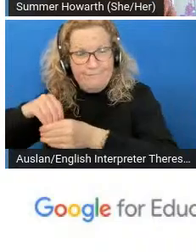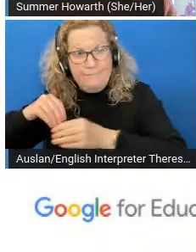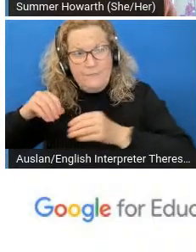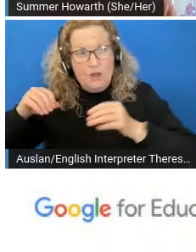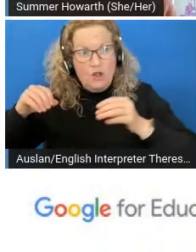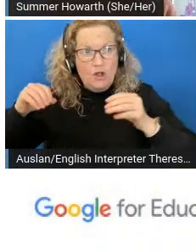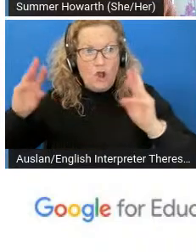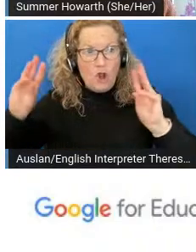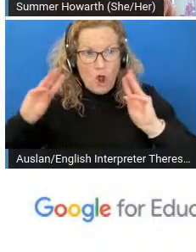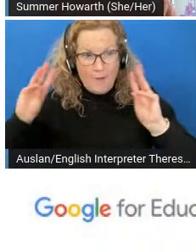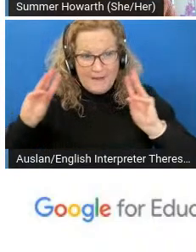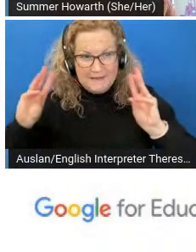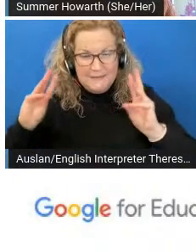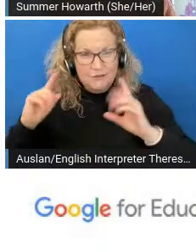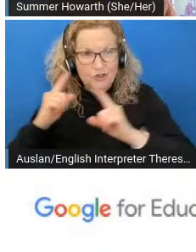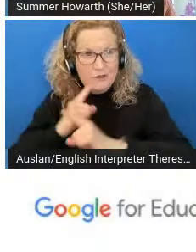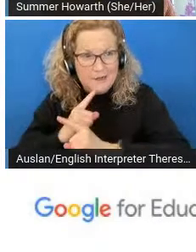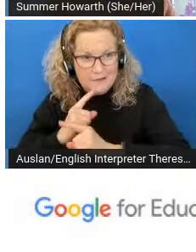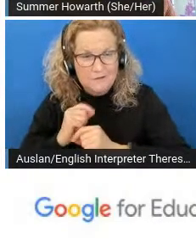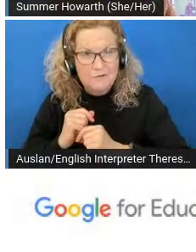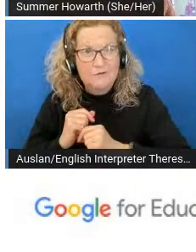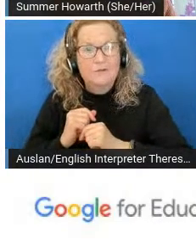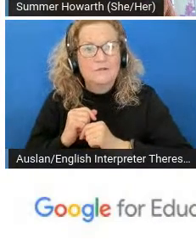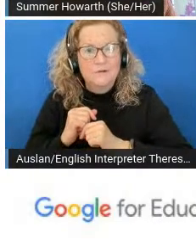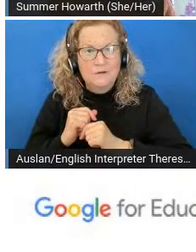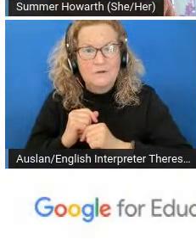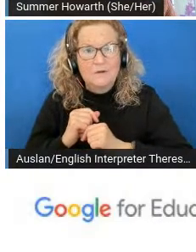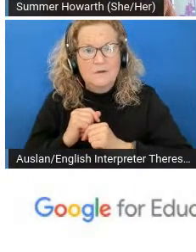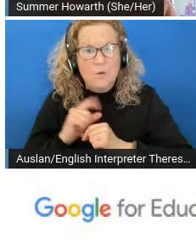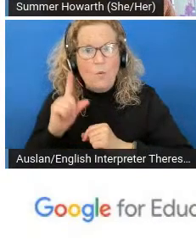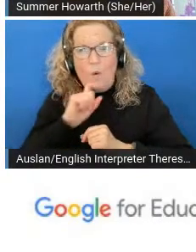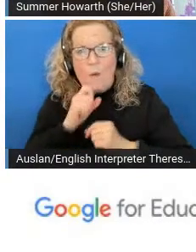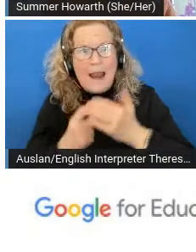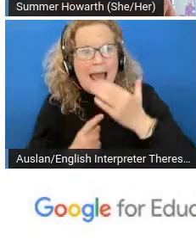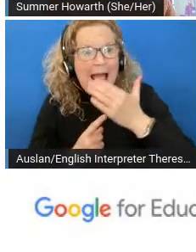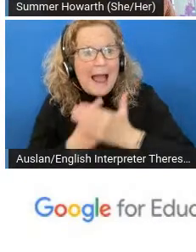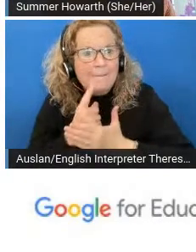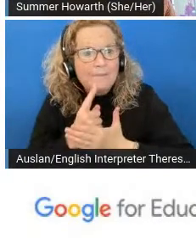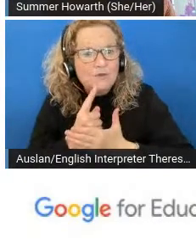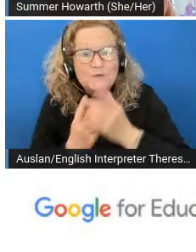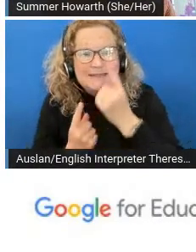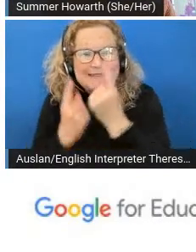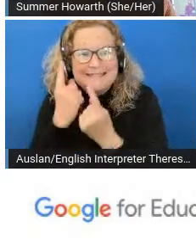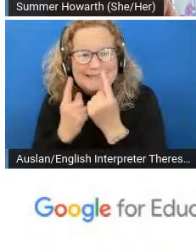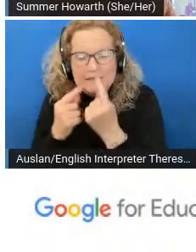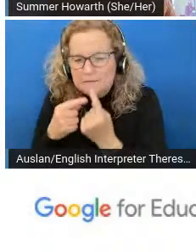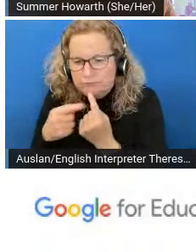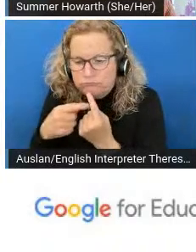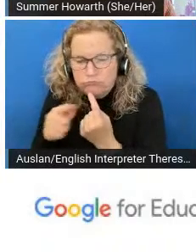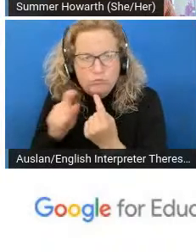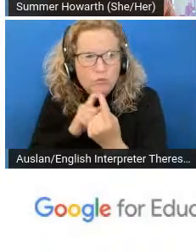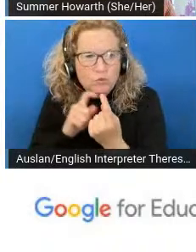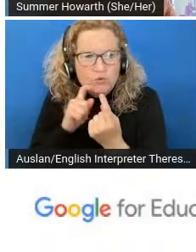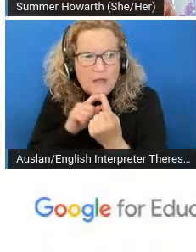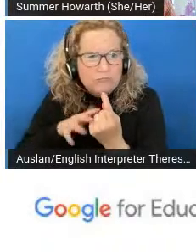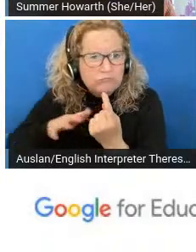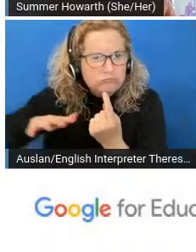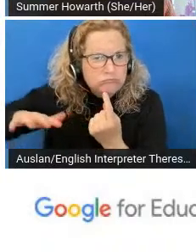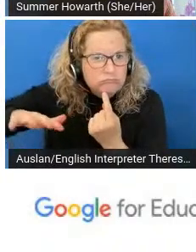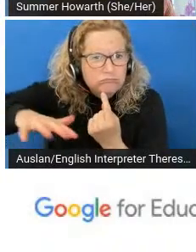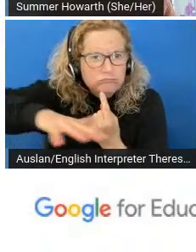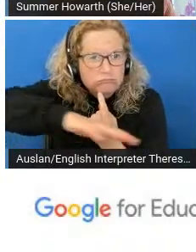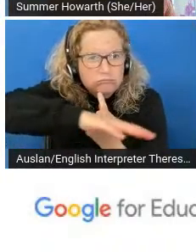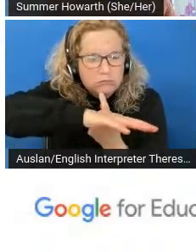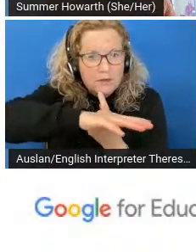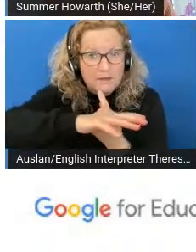change and coastal cities, what will happen to coastal cities. And if you go through, there is so much stuff in here, by the way. It's